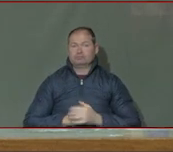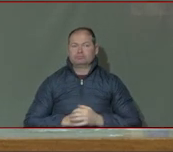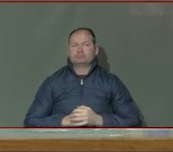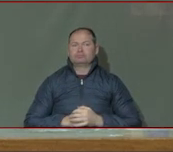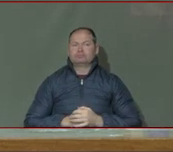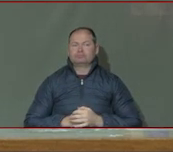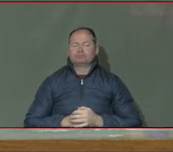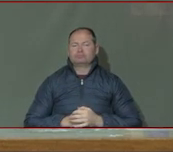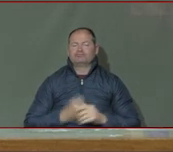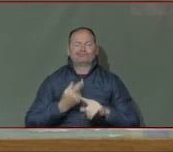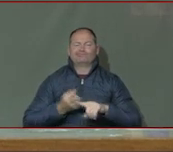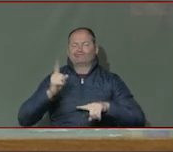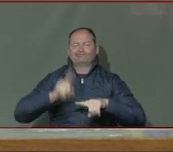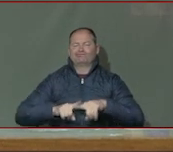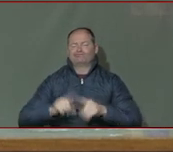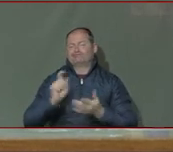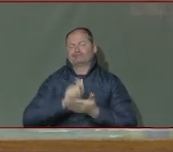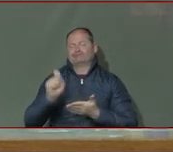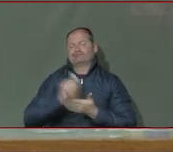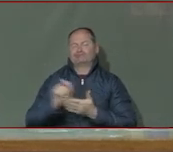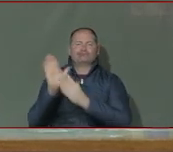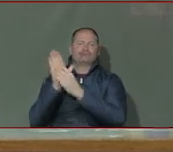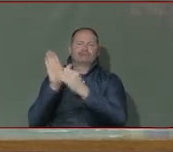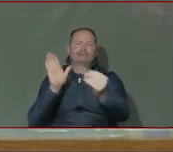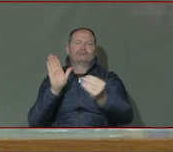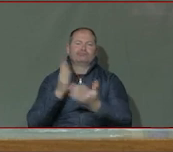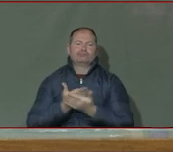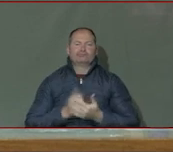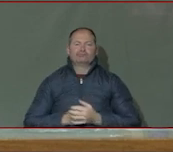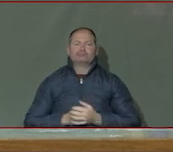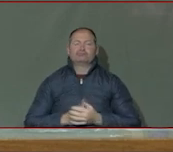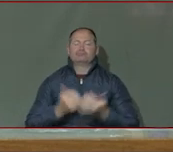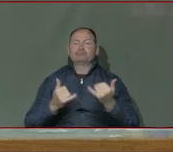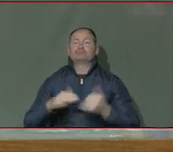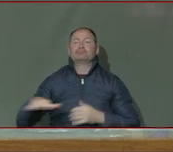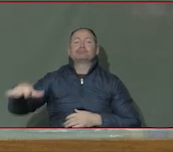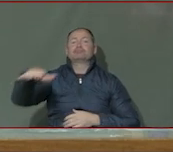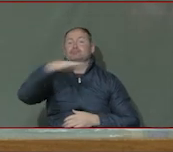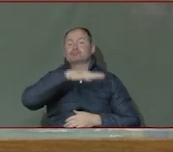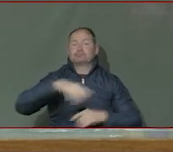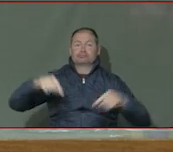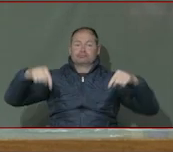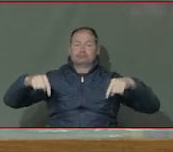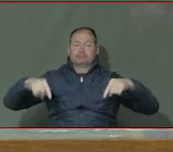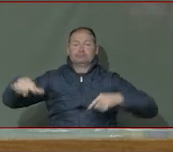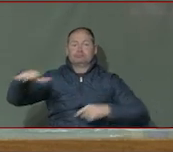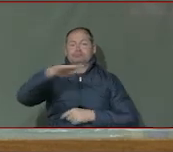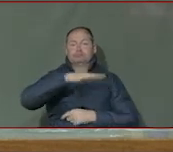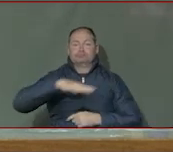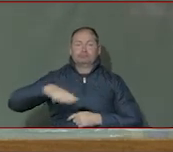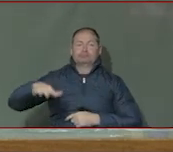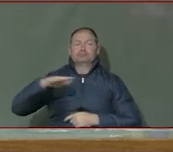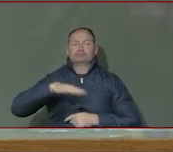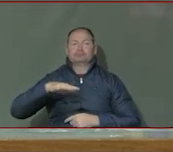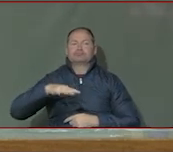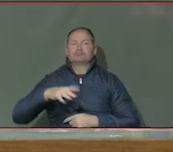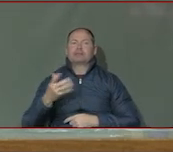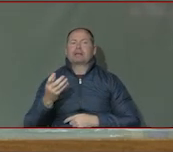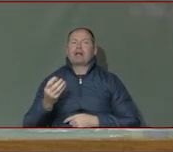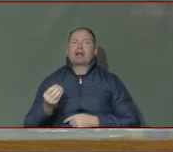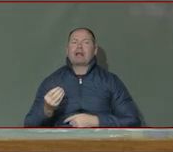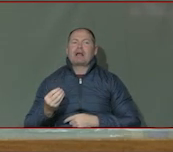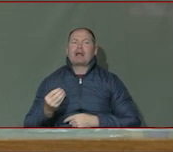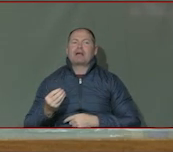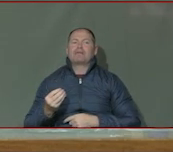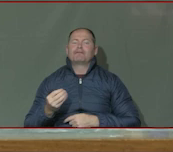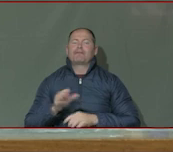write it down just as an example. On today's date, on this area, this premises here on campus, we've got of a certain species, we've got this